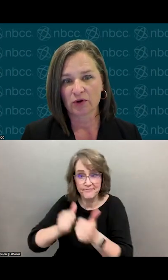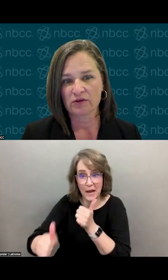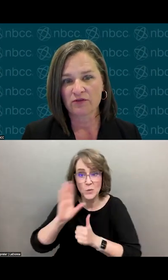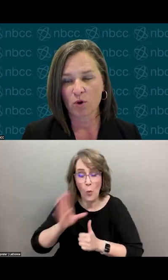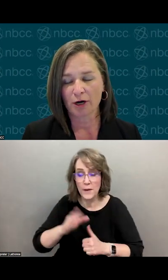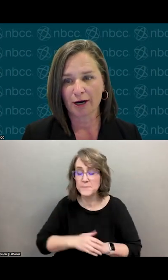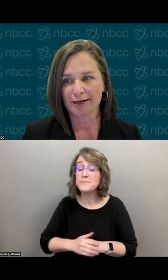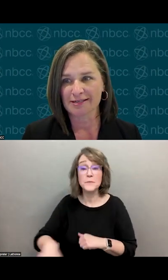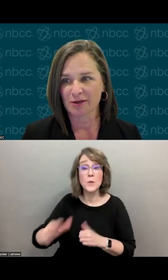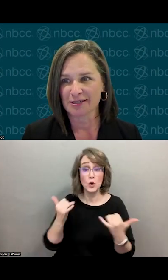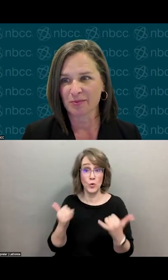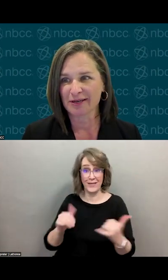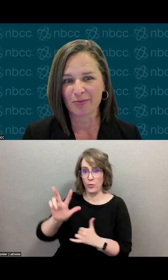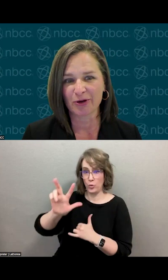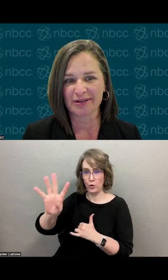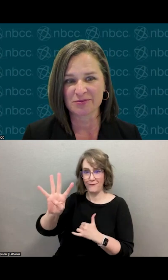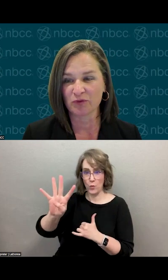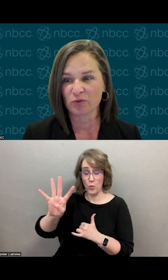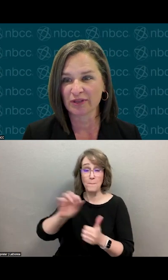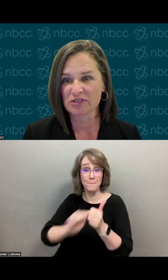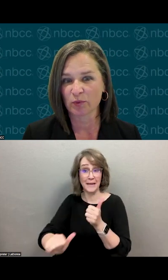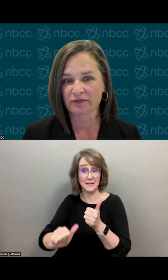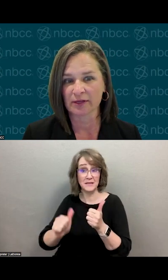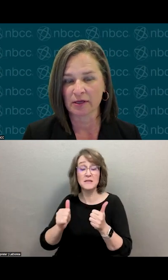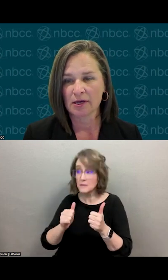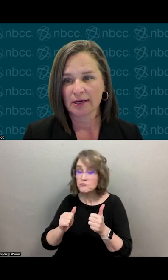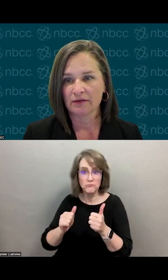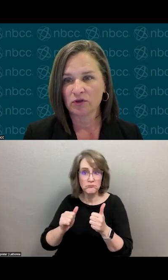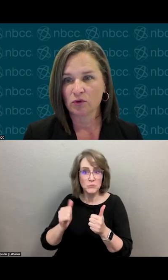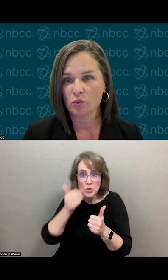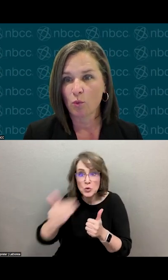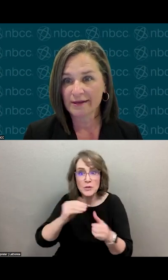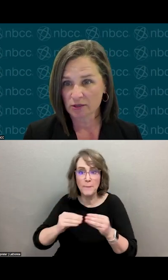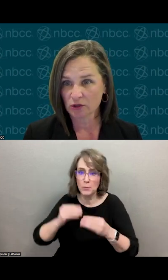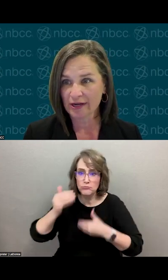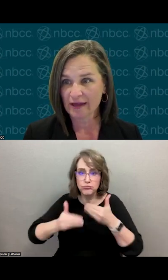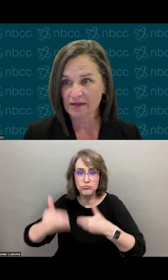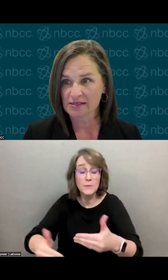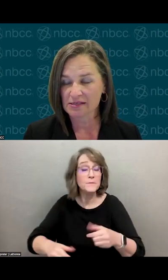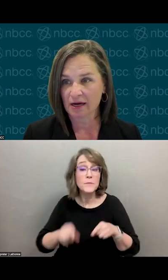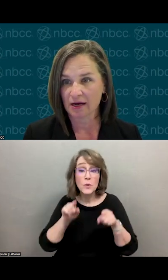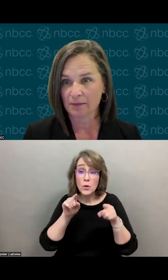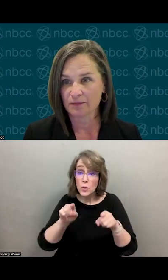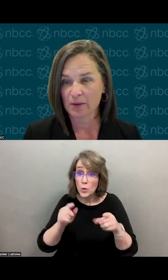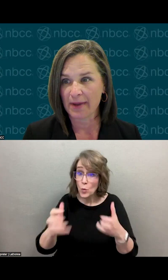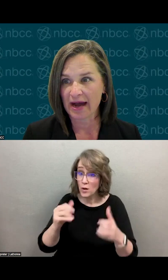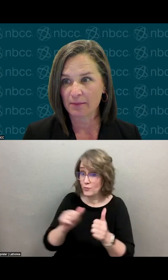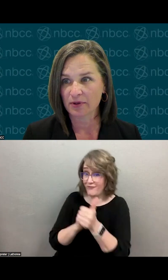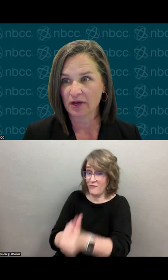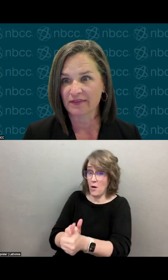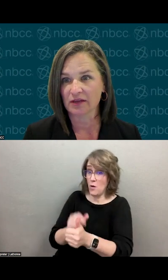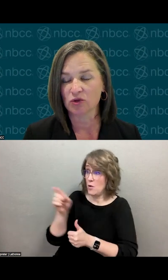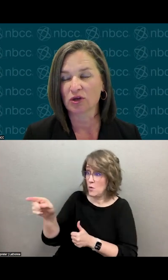But 34 is a big number, and it's moved really swiftly. If you want to look at this